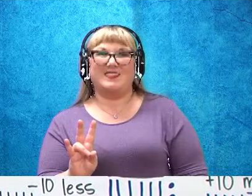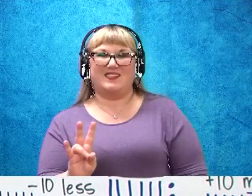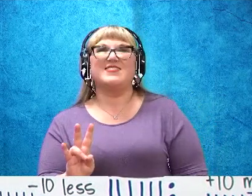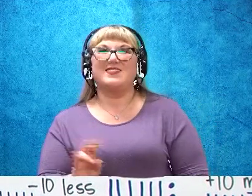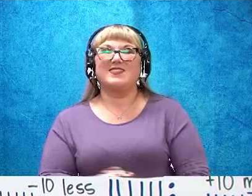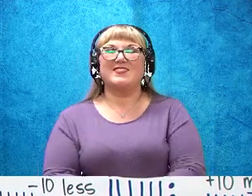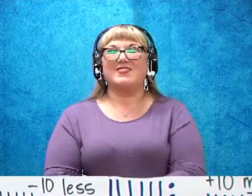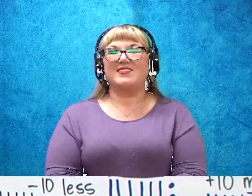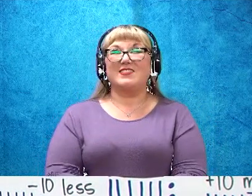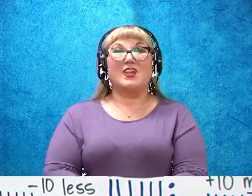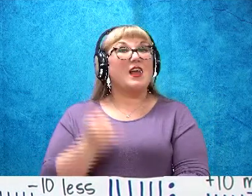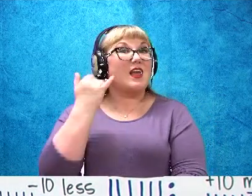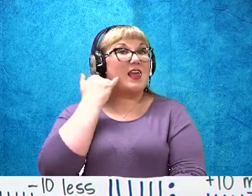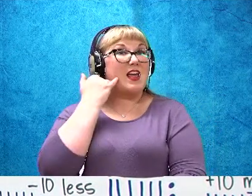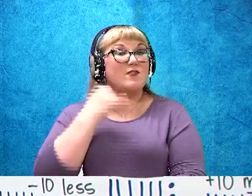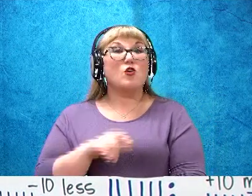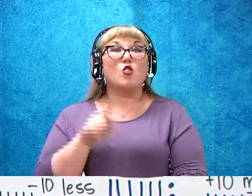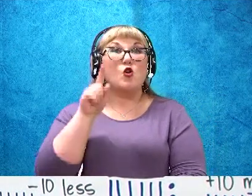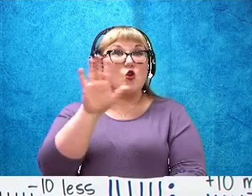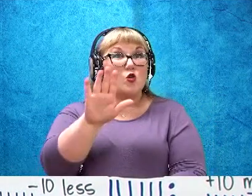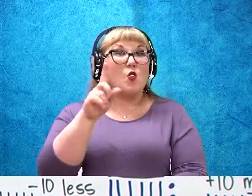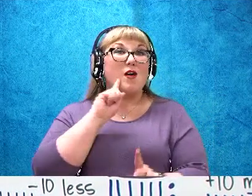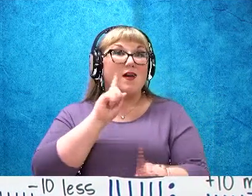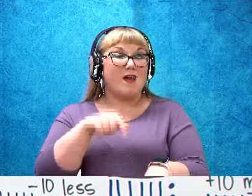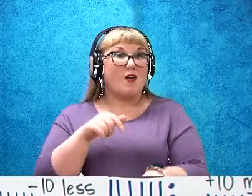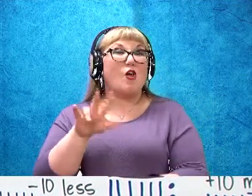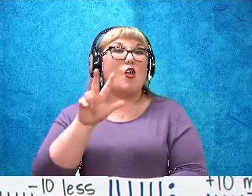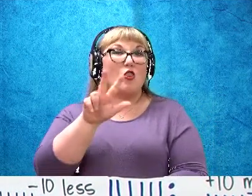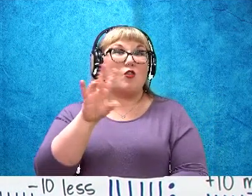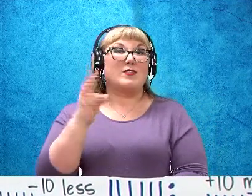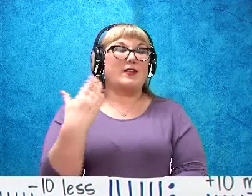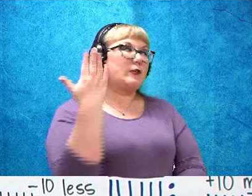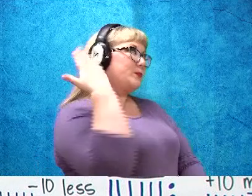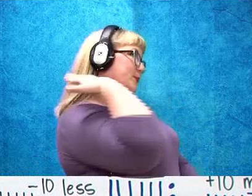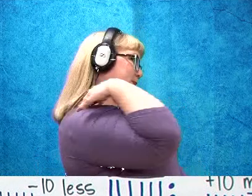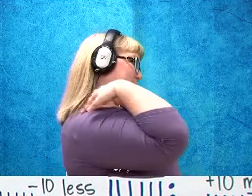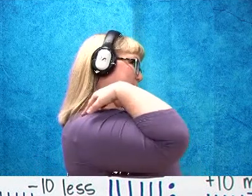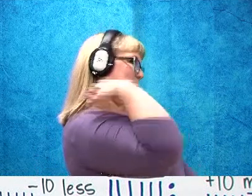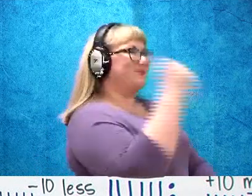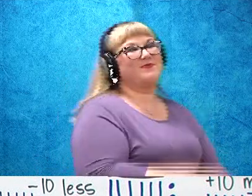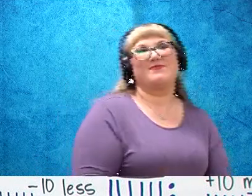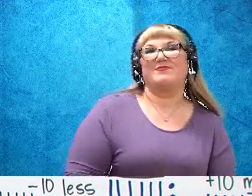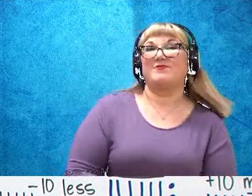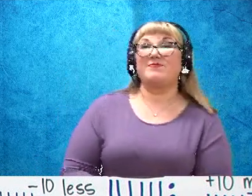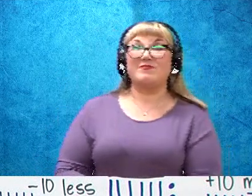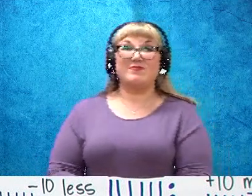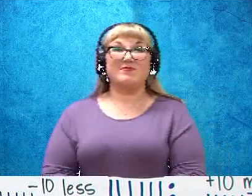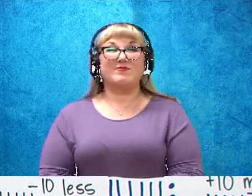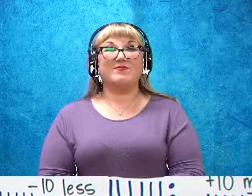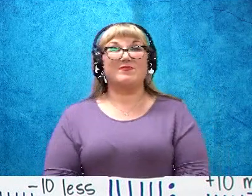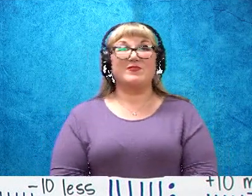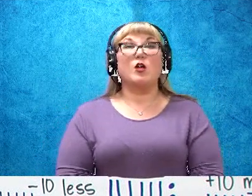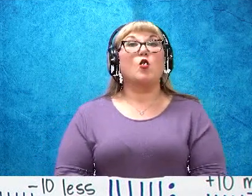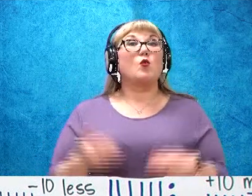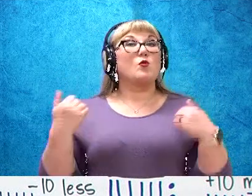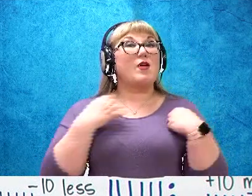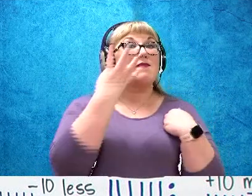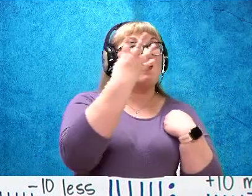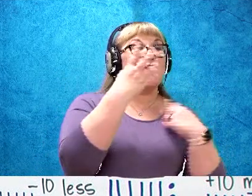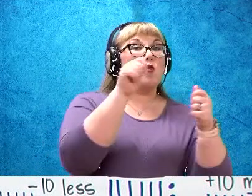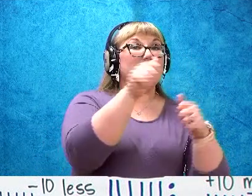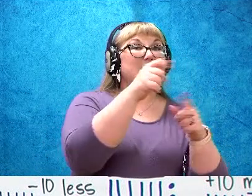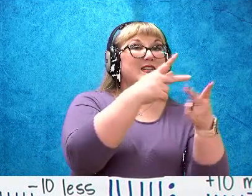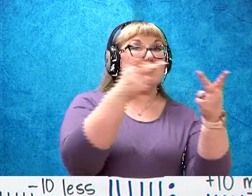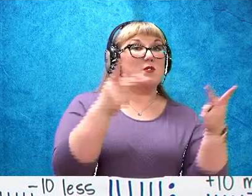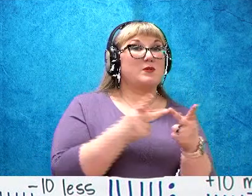37. If you got 37, give yourself a pat on the back. When you have a 4 in the tens place and